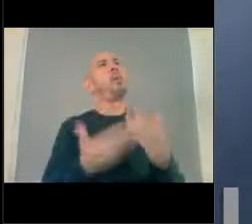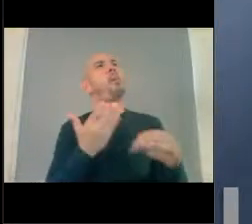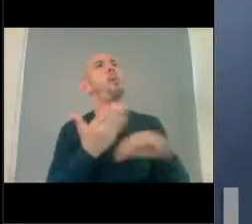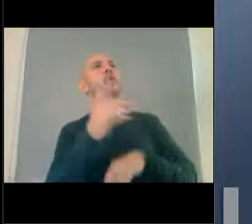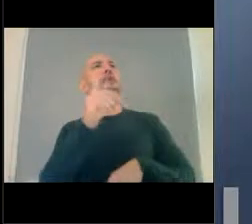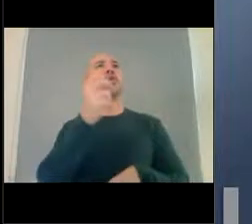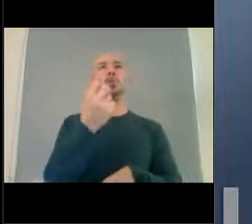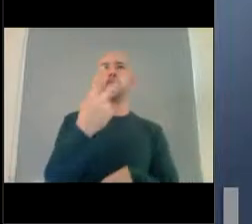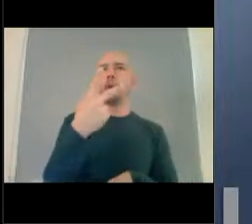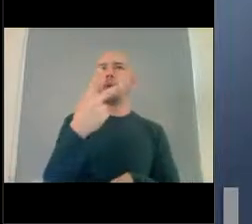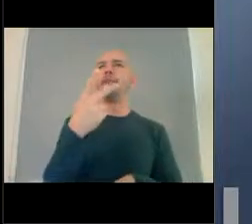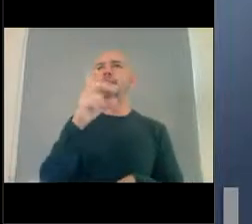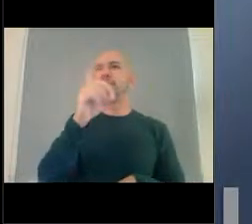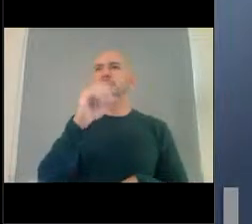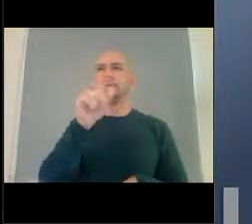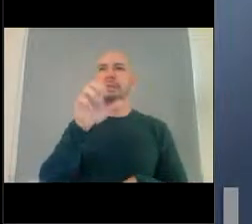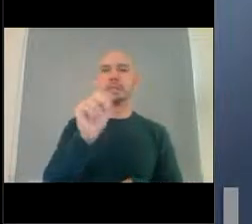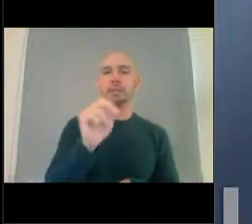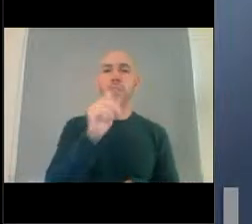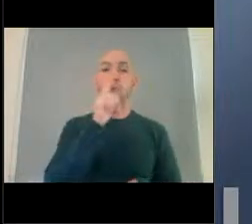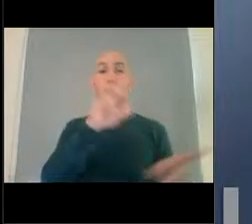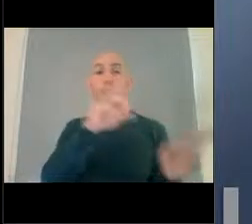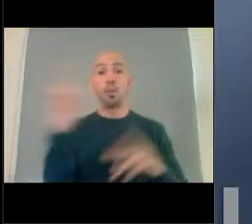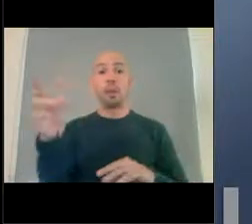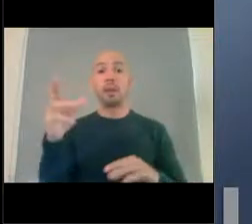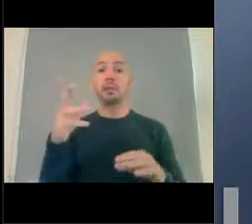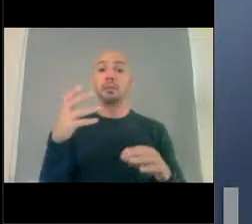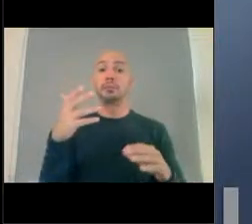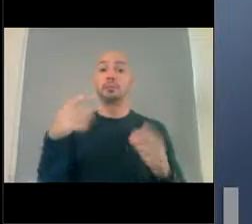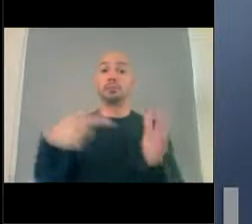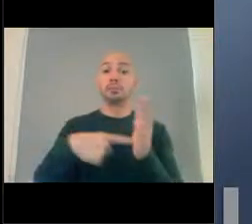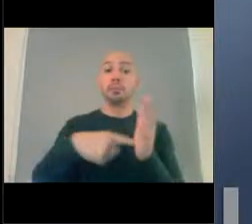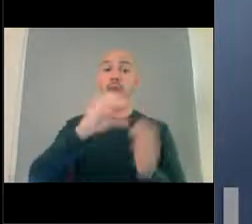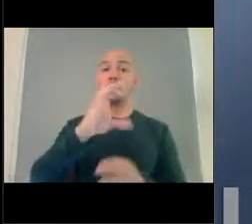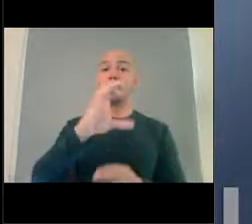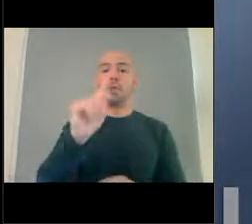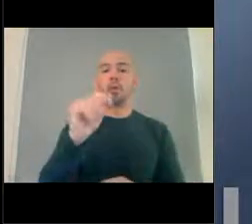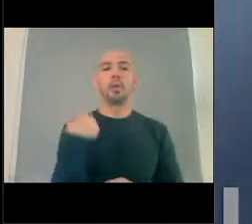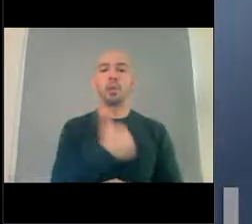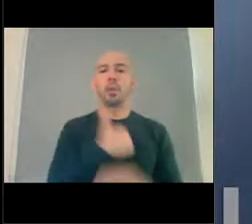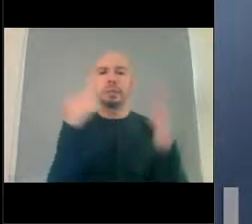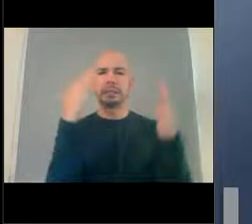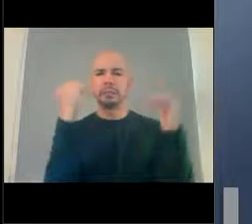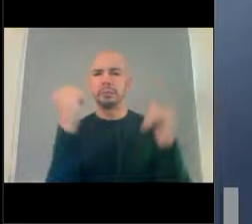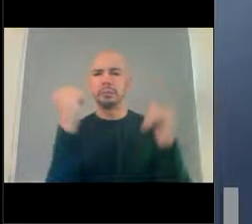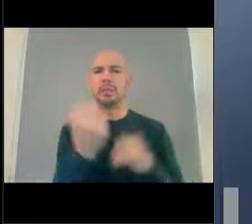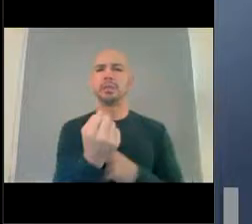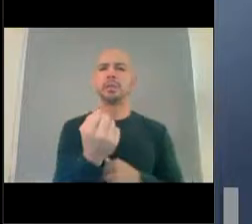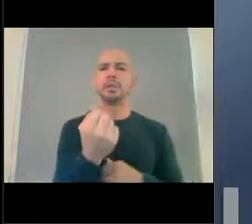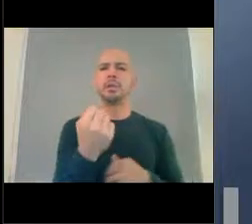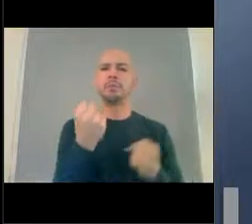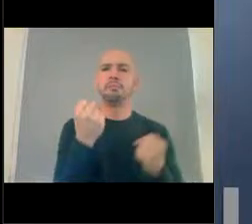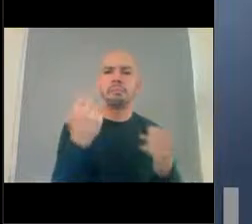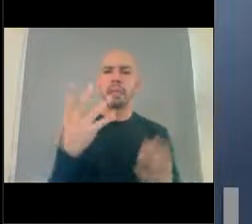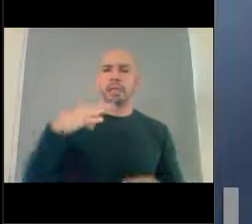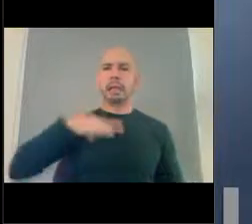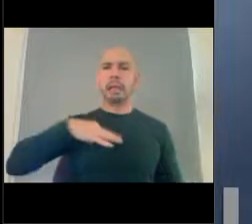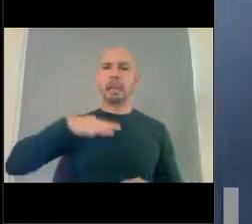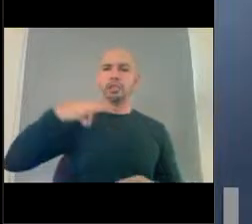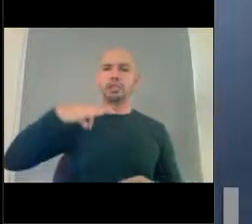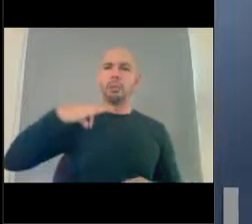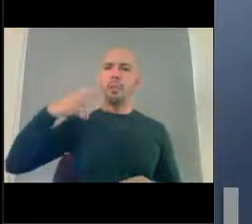ready by our next meeting in october we anticipate having 100 eligibility for this cycle which will be the fourth year in a row